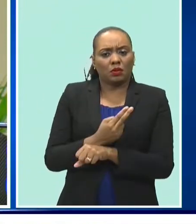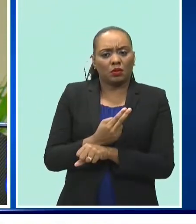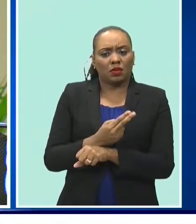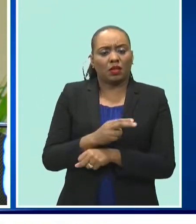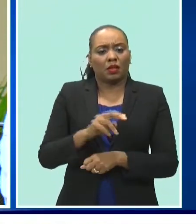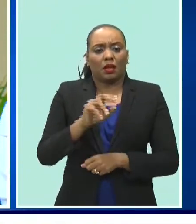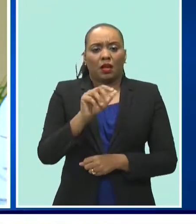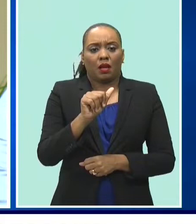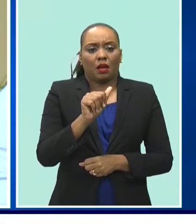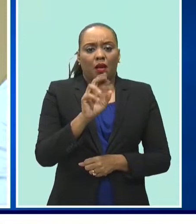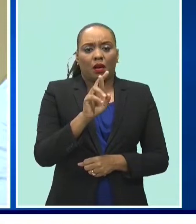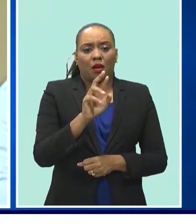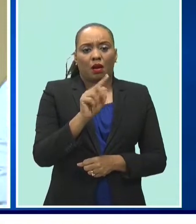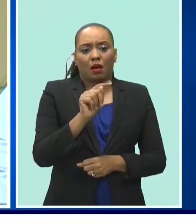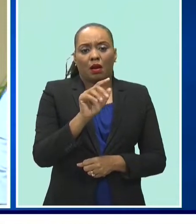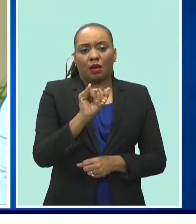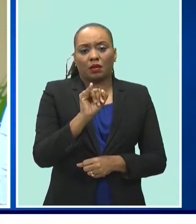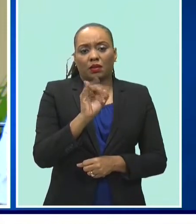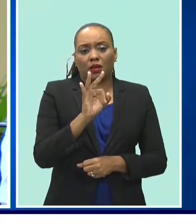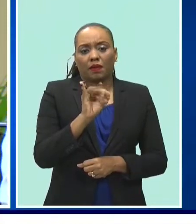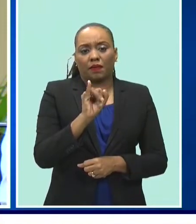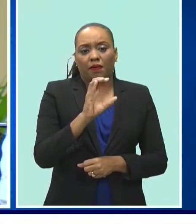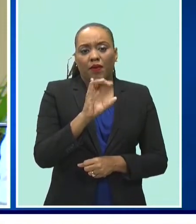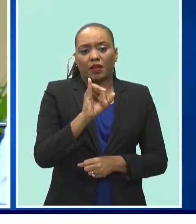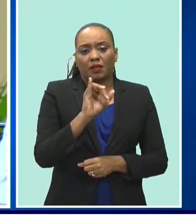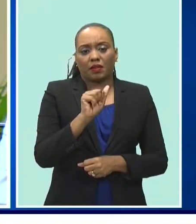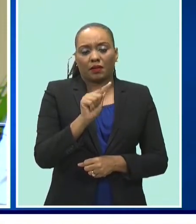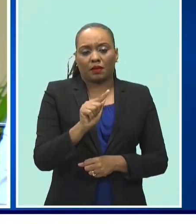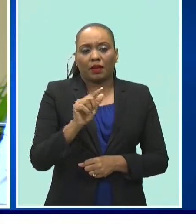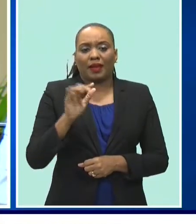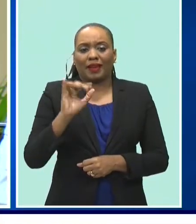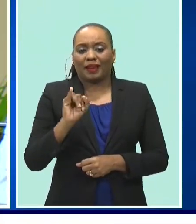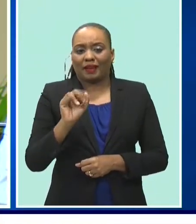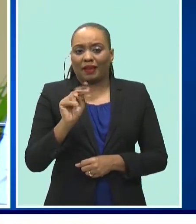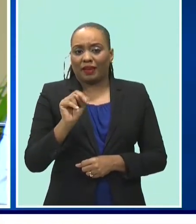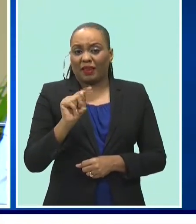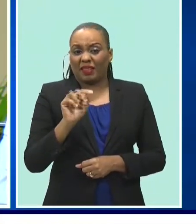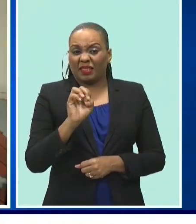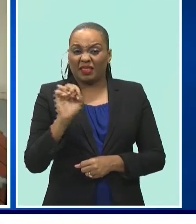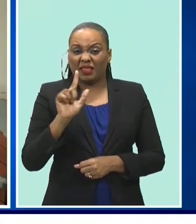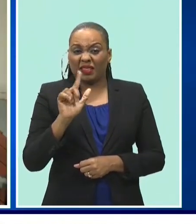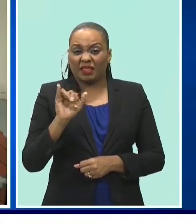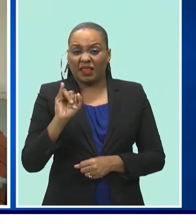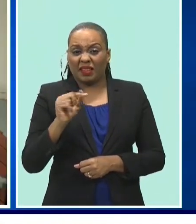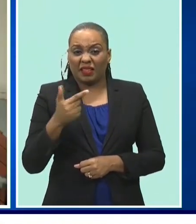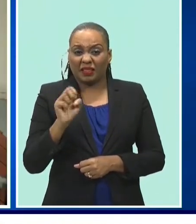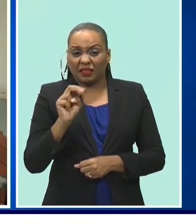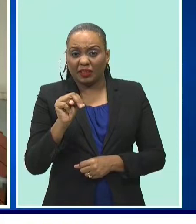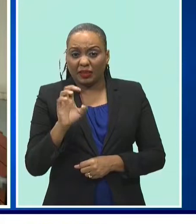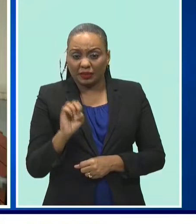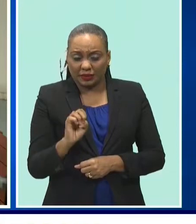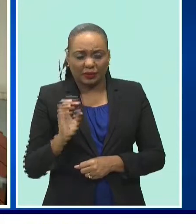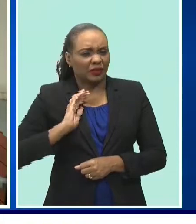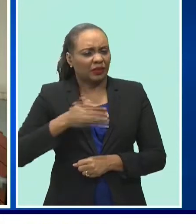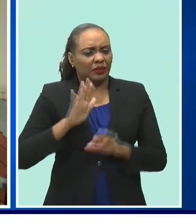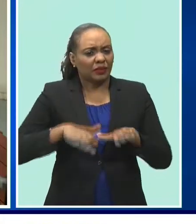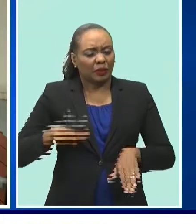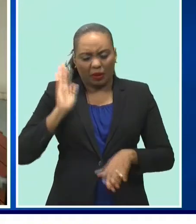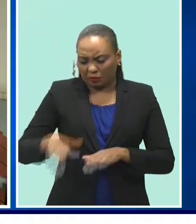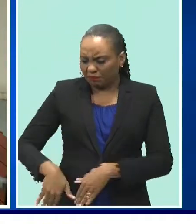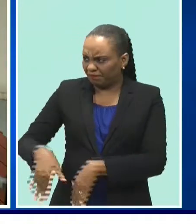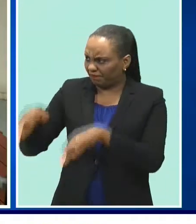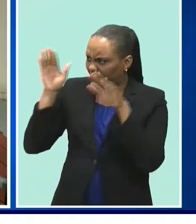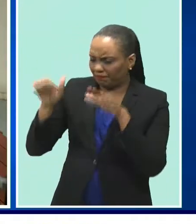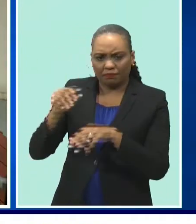to shape us, to mold us, to guide us. And our children are going to grow up in a